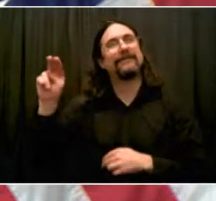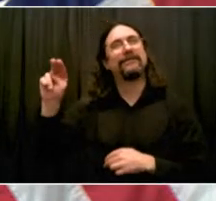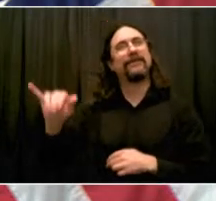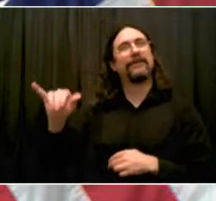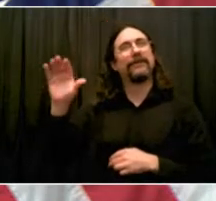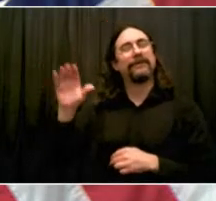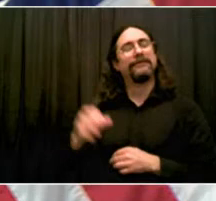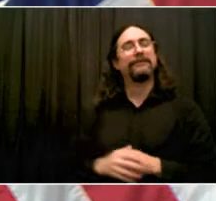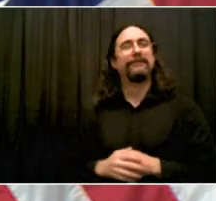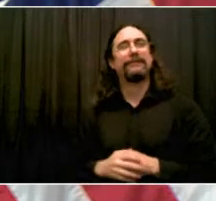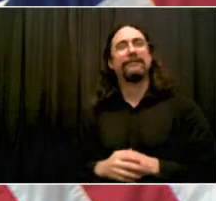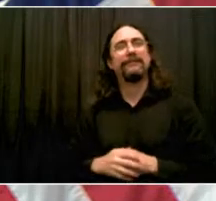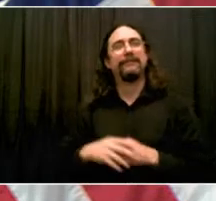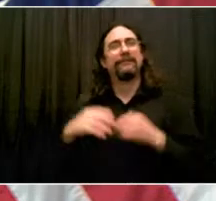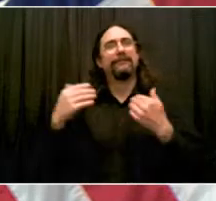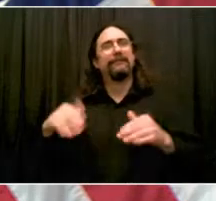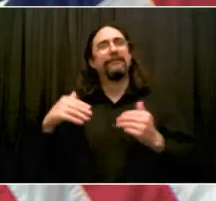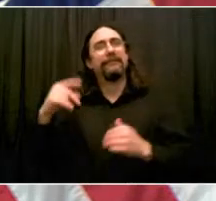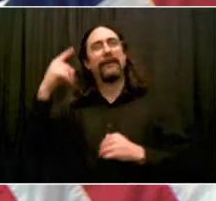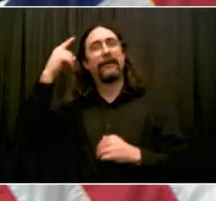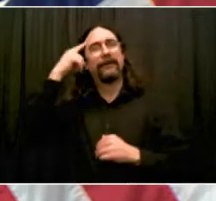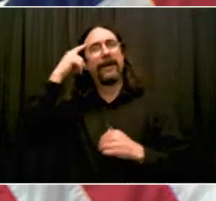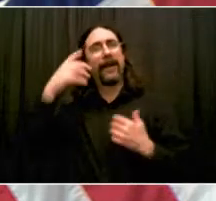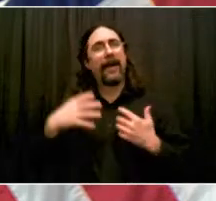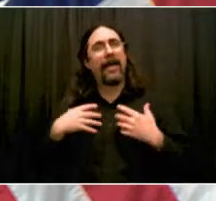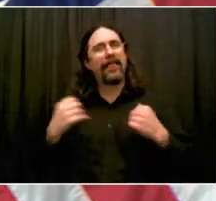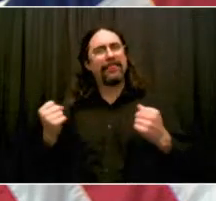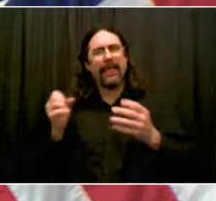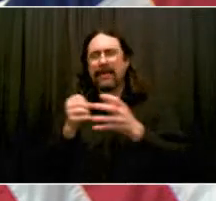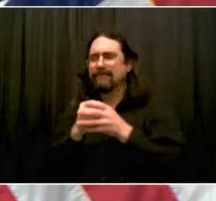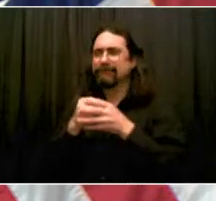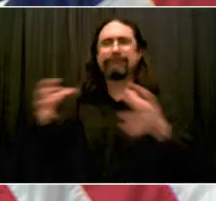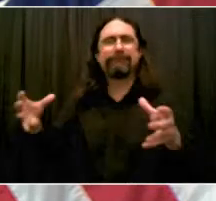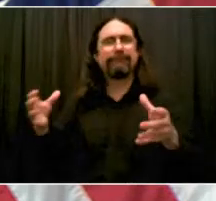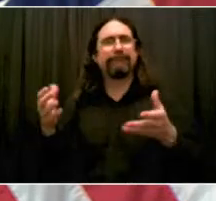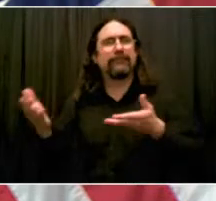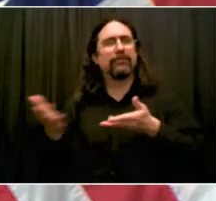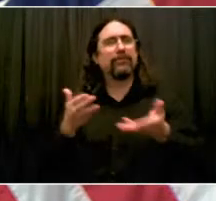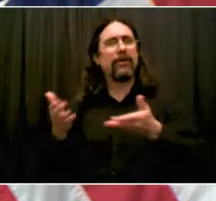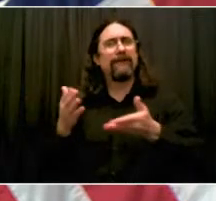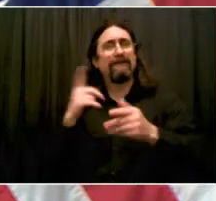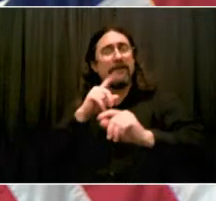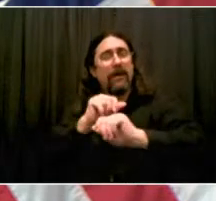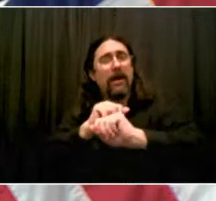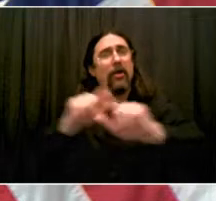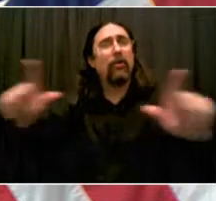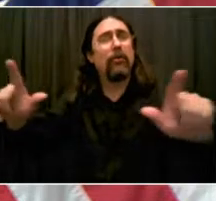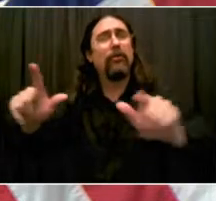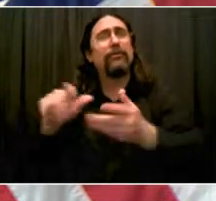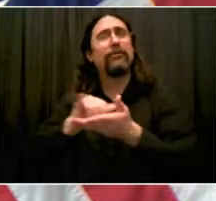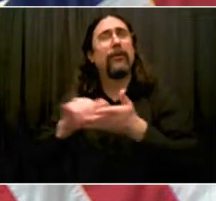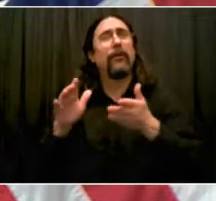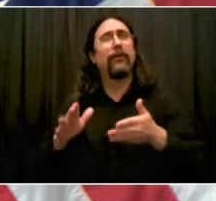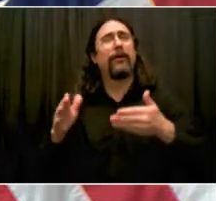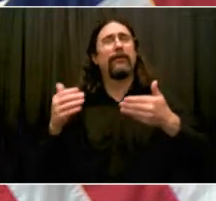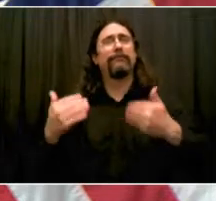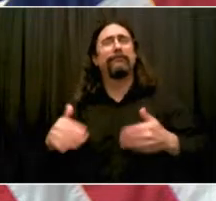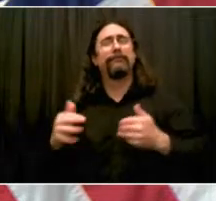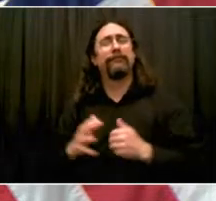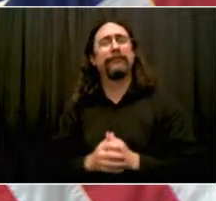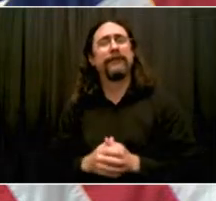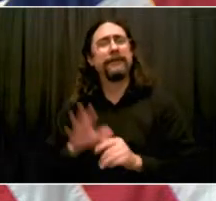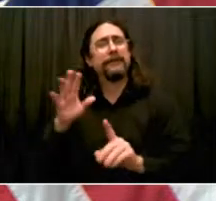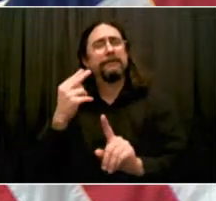this administration, we held mental health town halls across every borough. And I